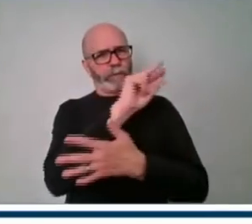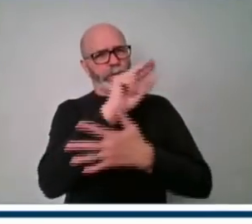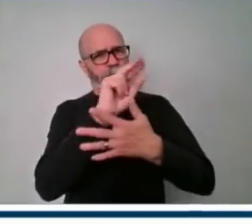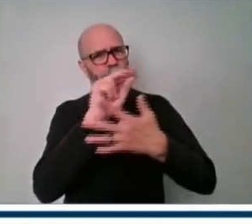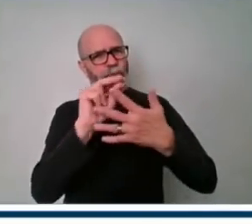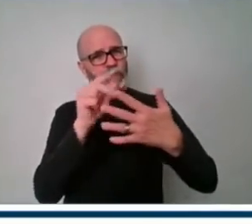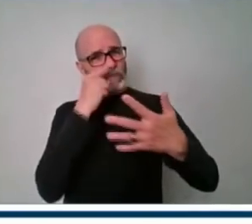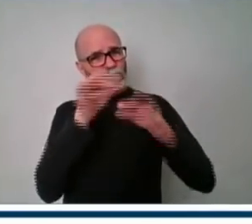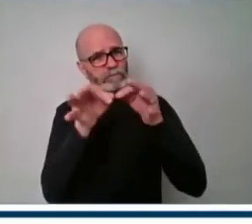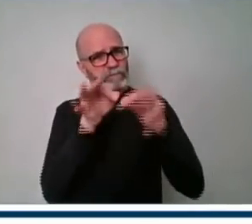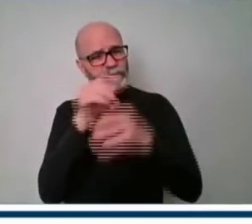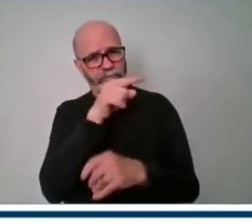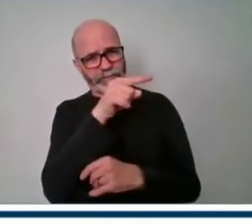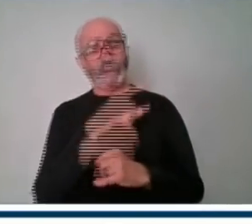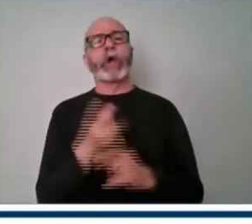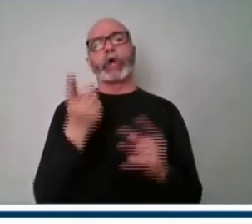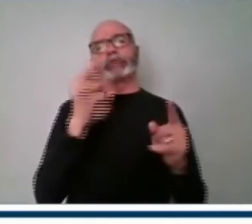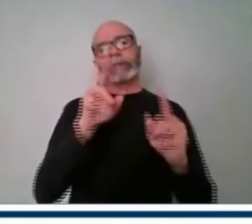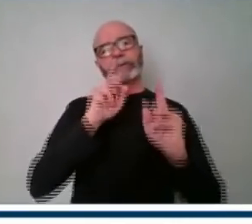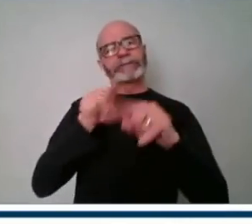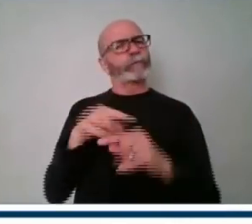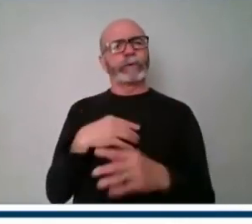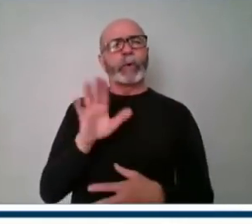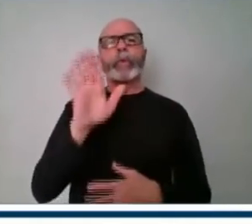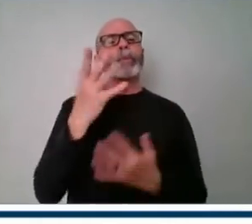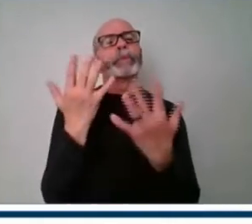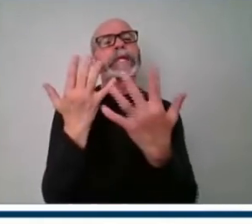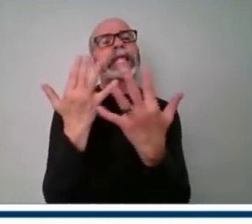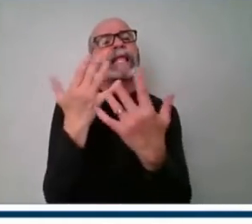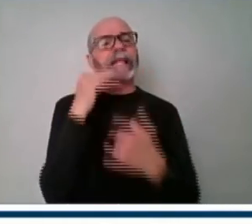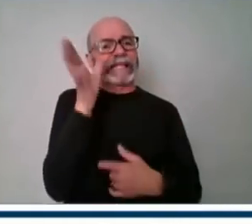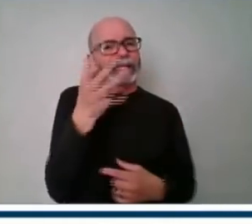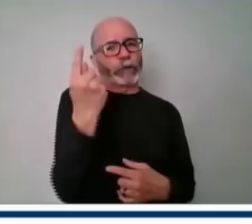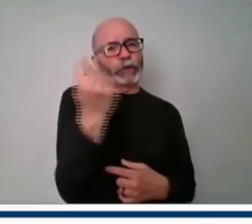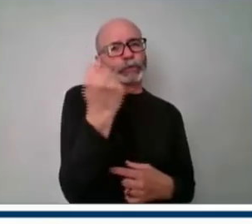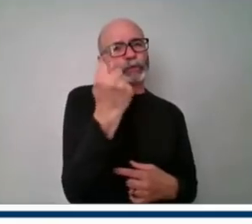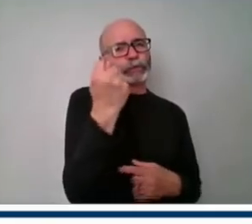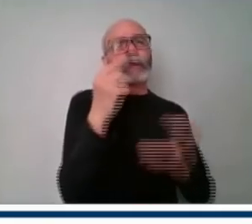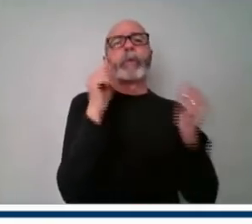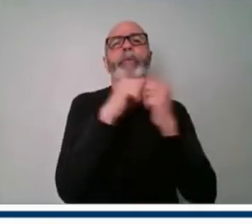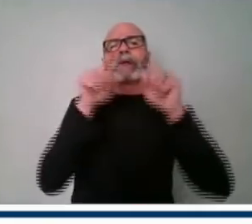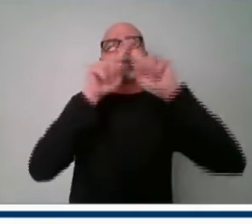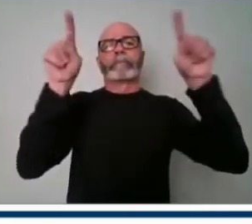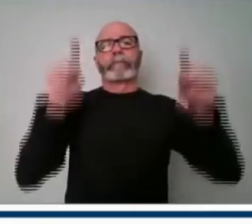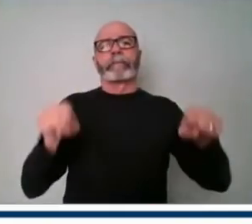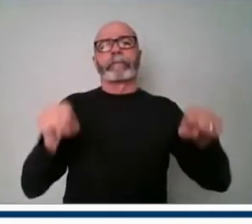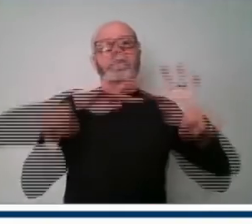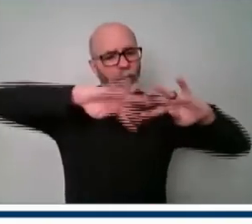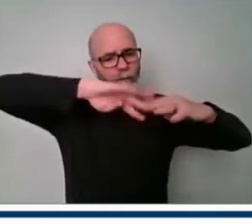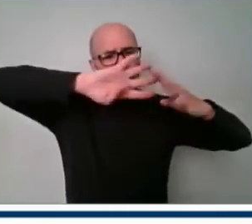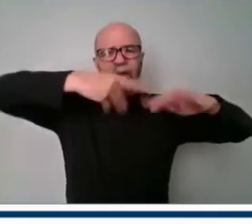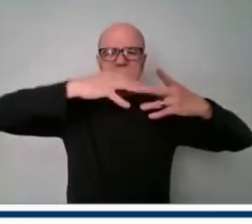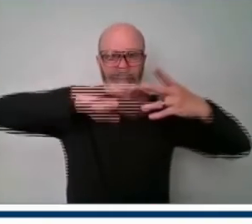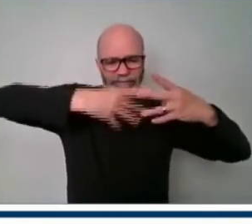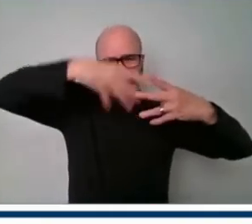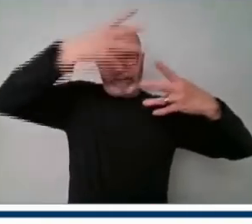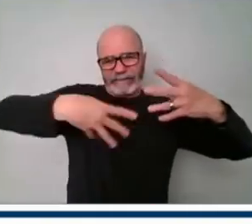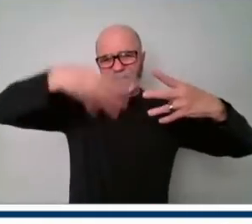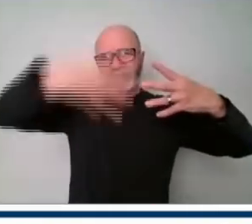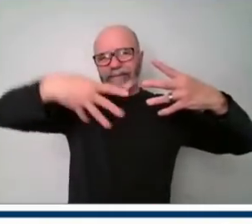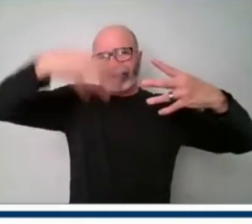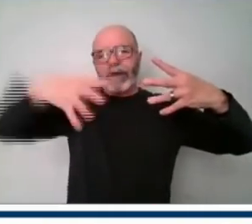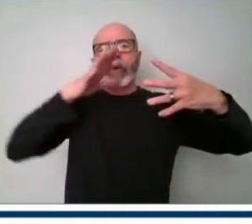on Tuesday. We have a whole bunch of graphics that will show you as we're moving for those 5-year increments. We're very soon going to move